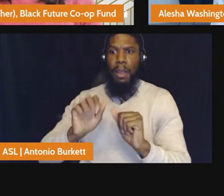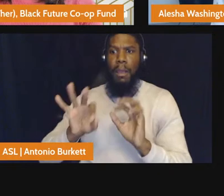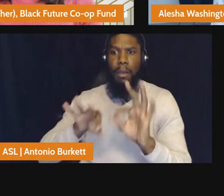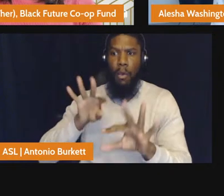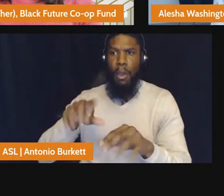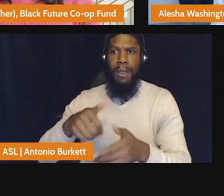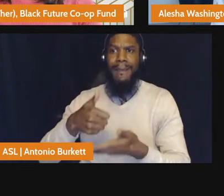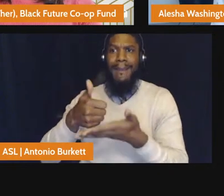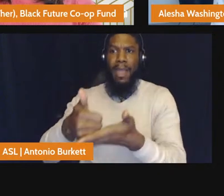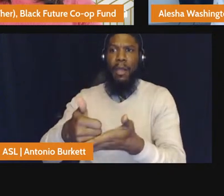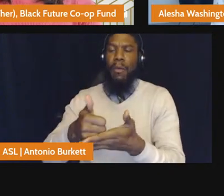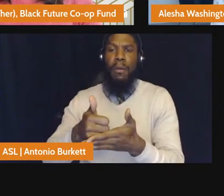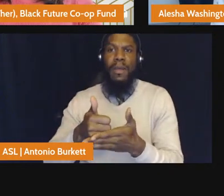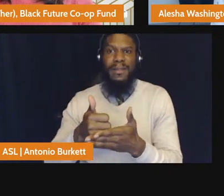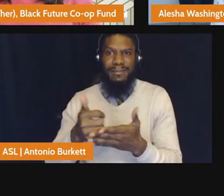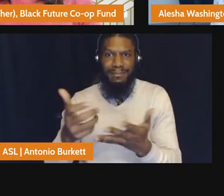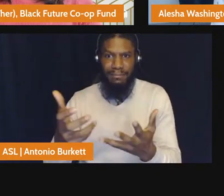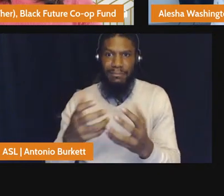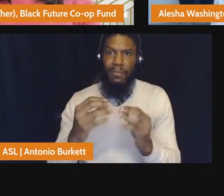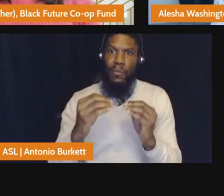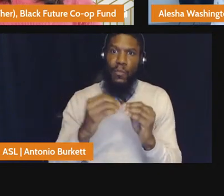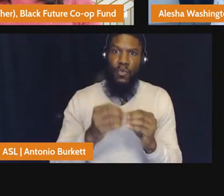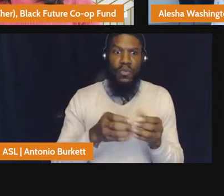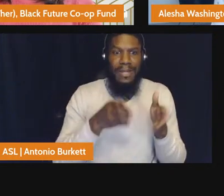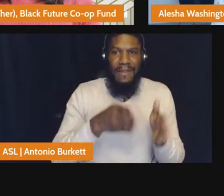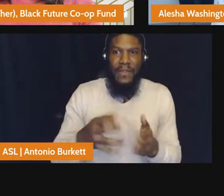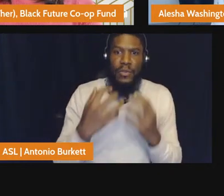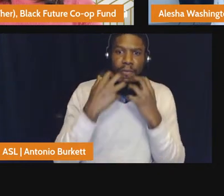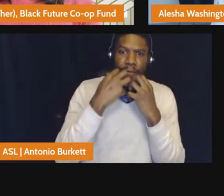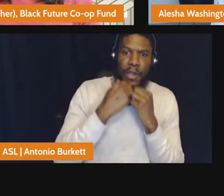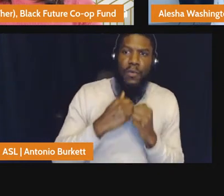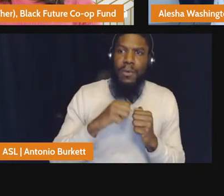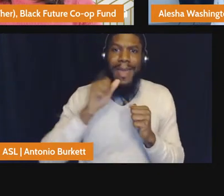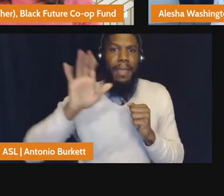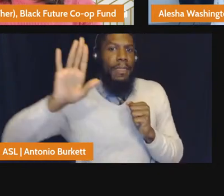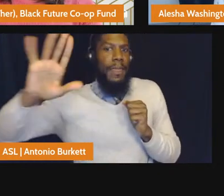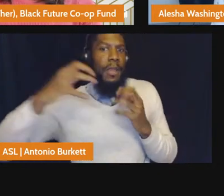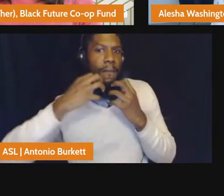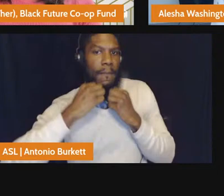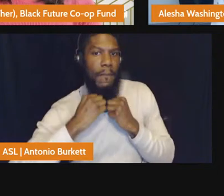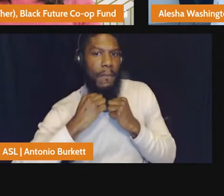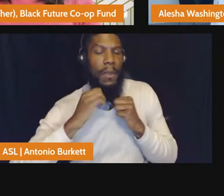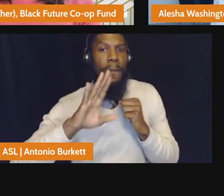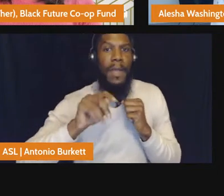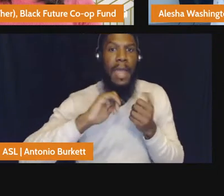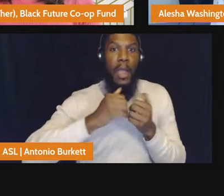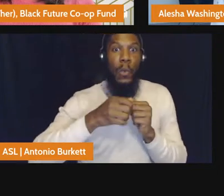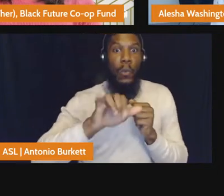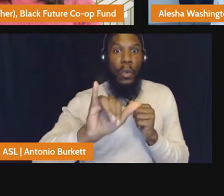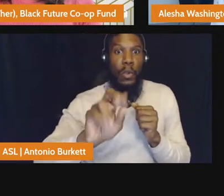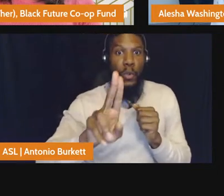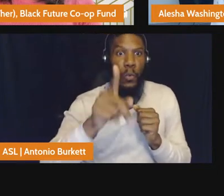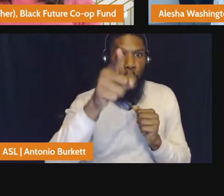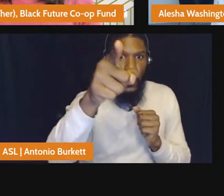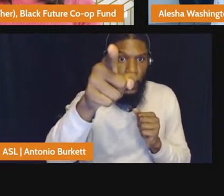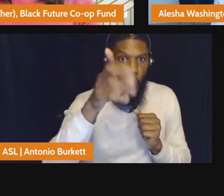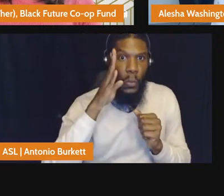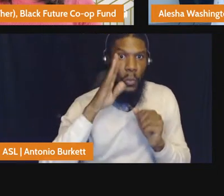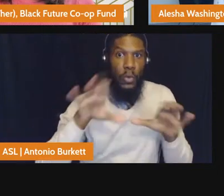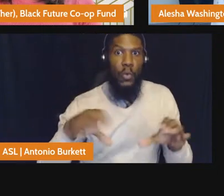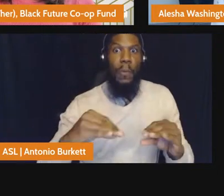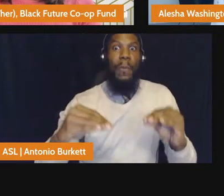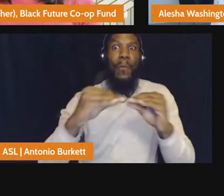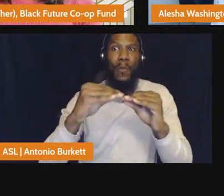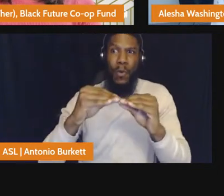the organization so much as an evaluation of you and how are you going to do more and help this organization more, perhaps even